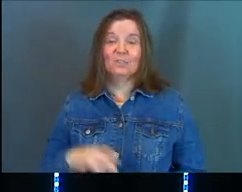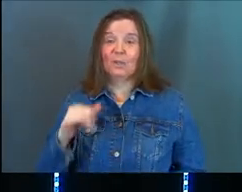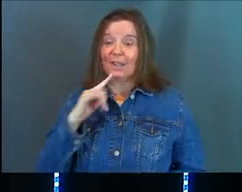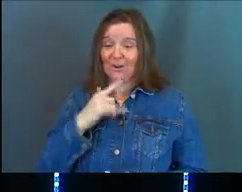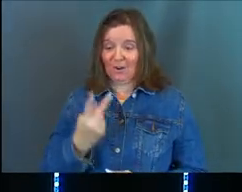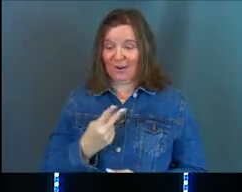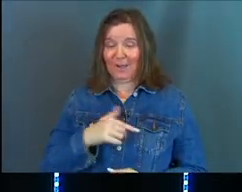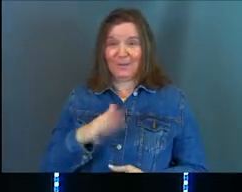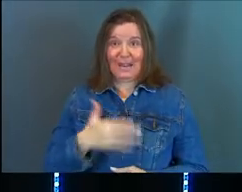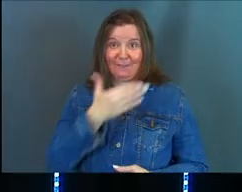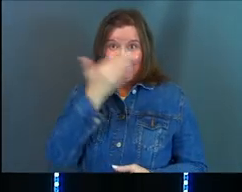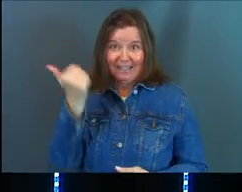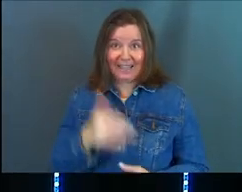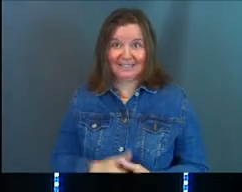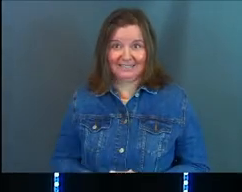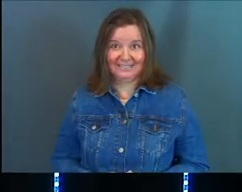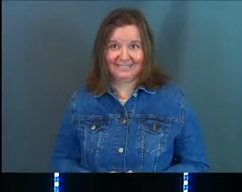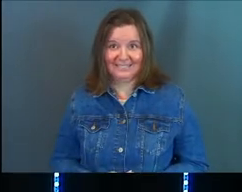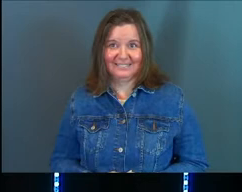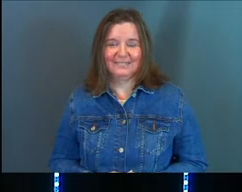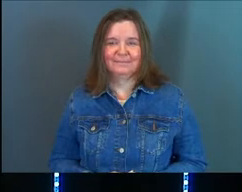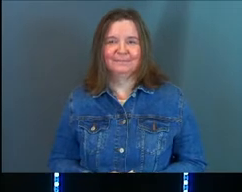So that her and I would never forget.